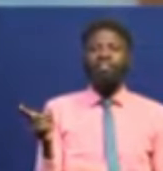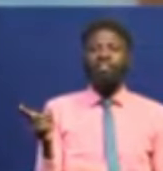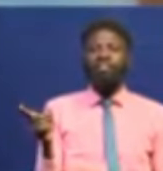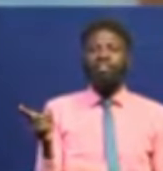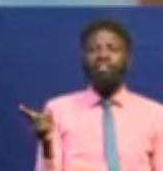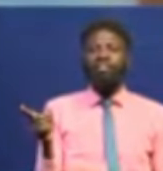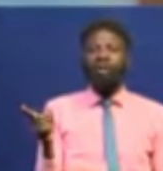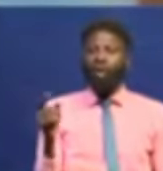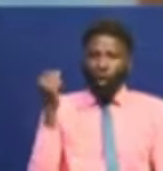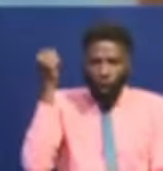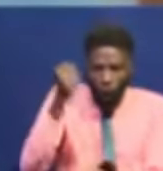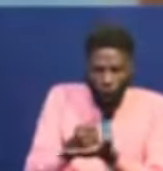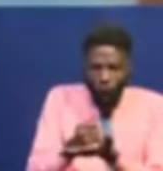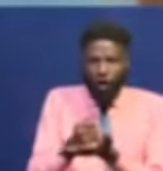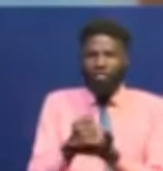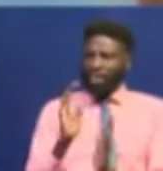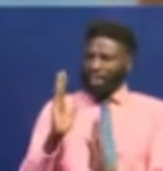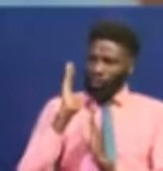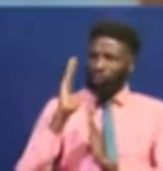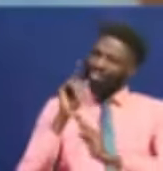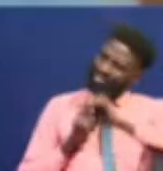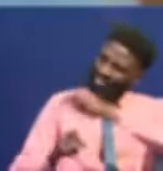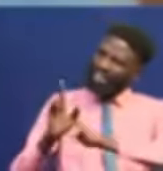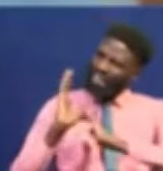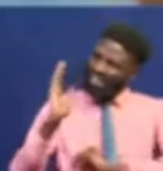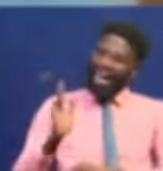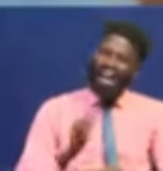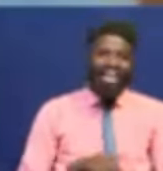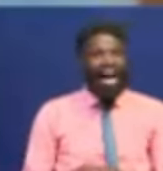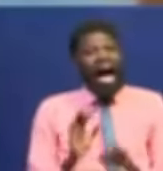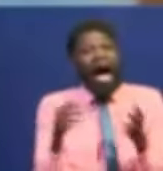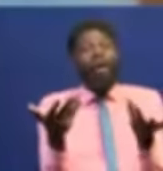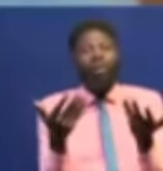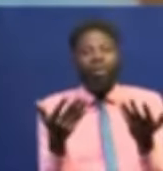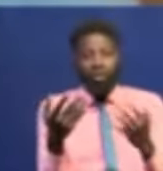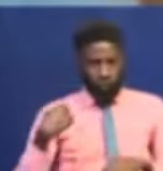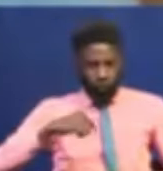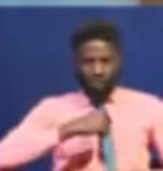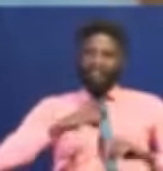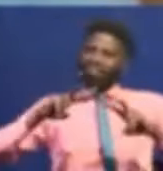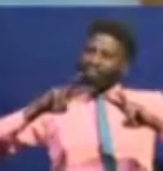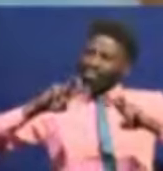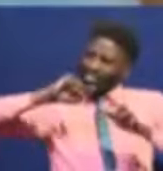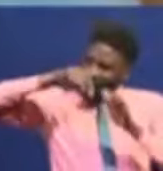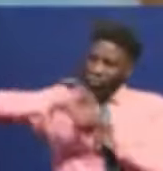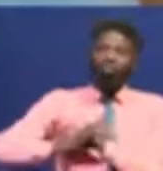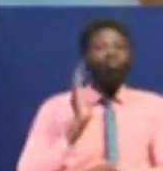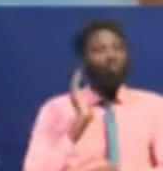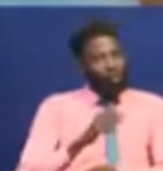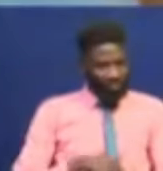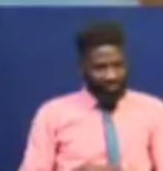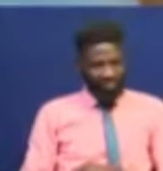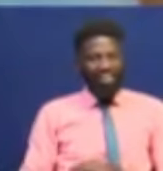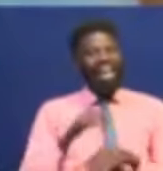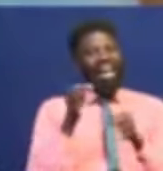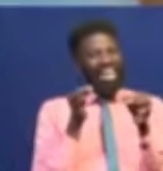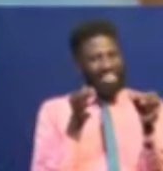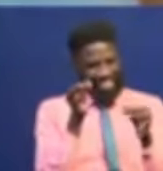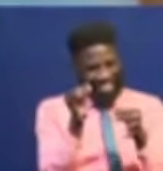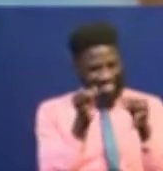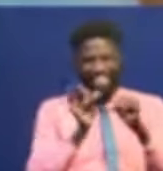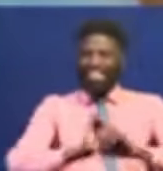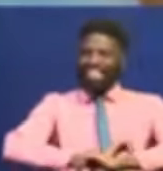Sergeant at Arms office. Those are the investigations that we will get into, and a proper explanation